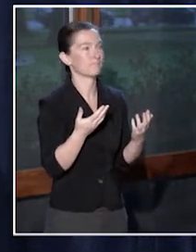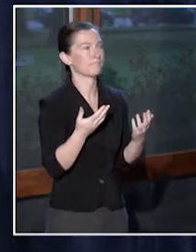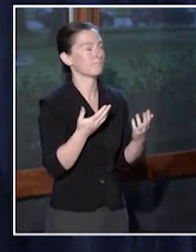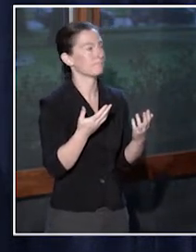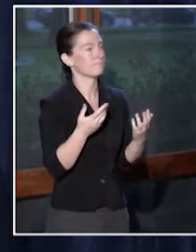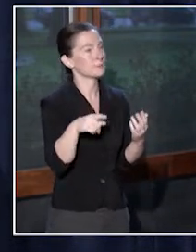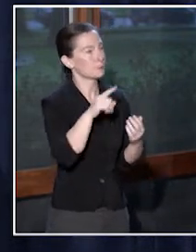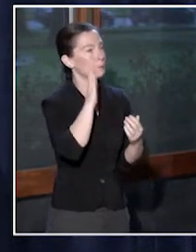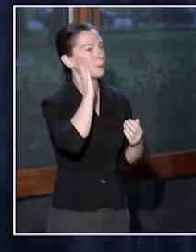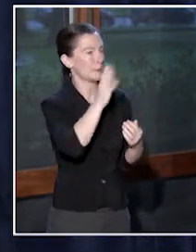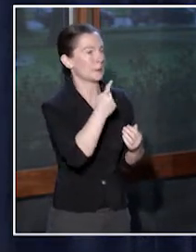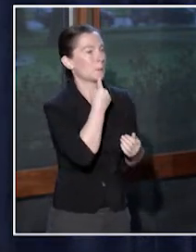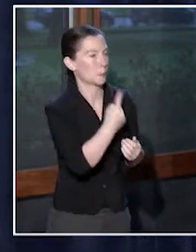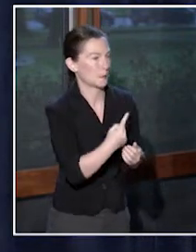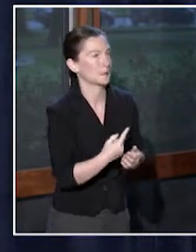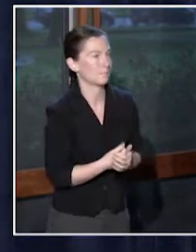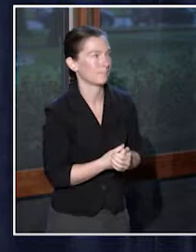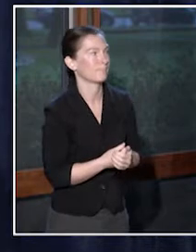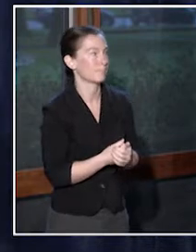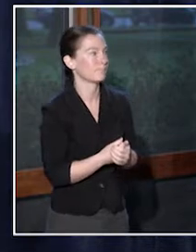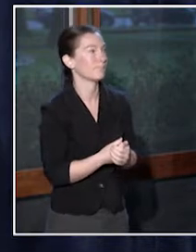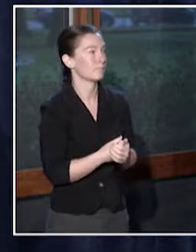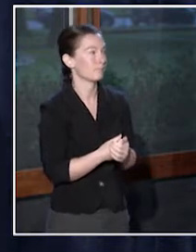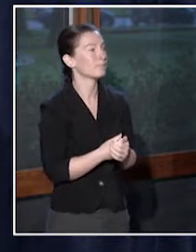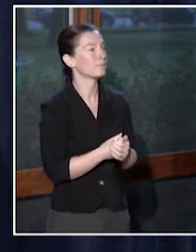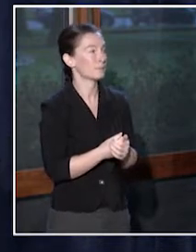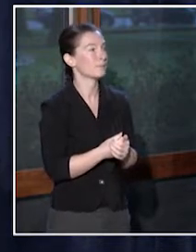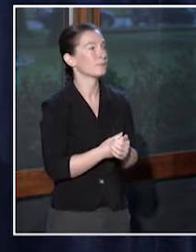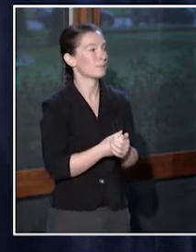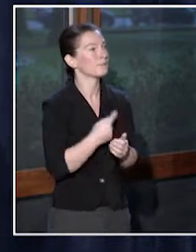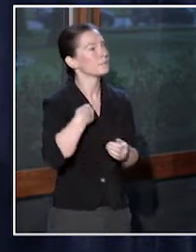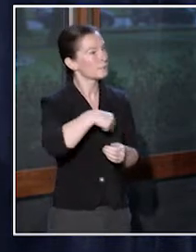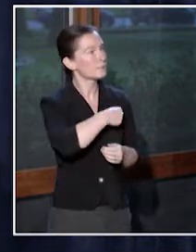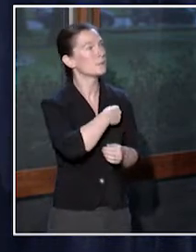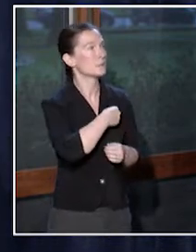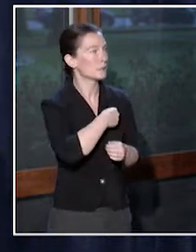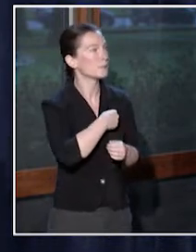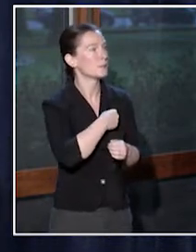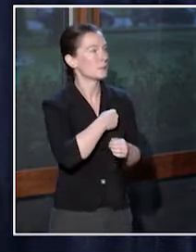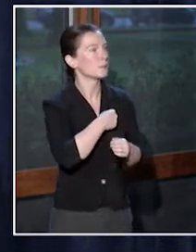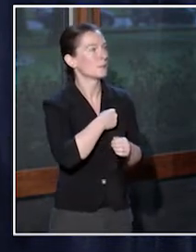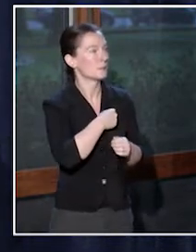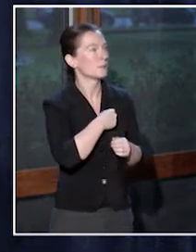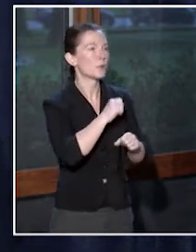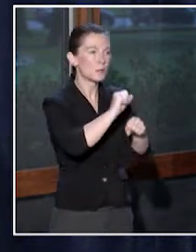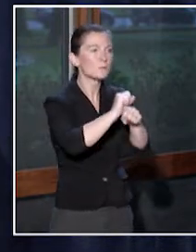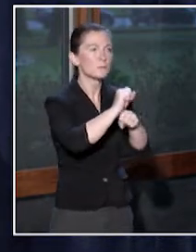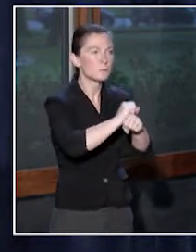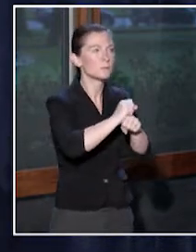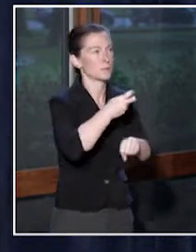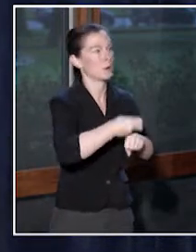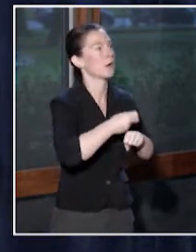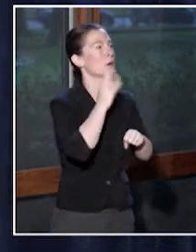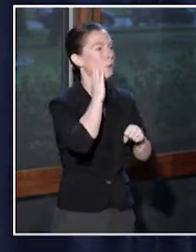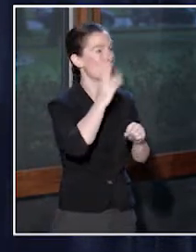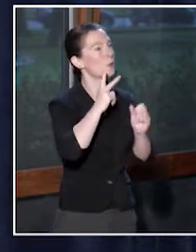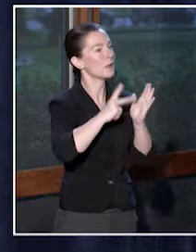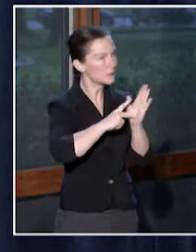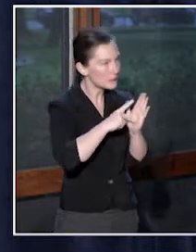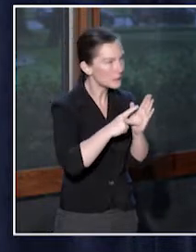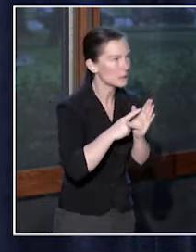disappointed. We're doing our part, and we're going to redouble our efforts, the things that we can do and do well as government,